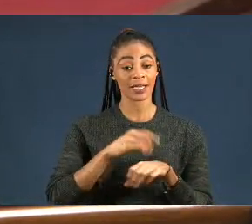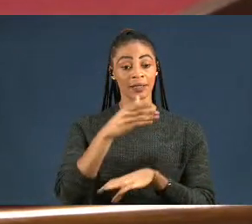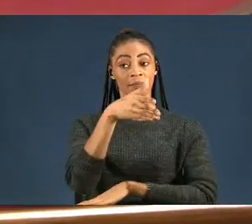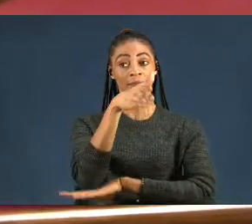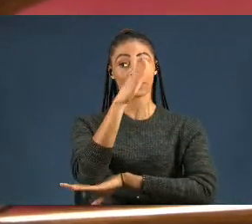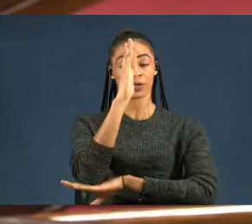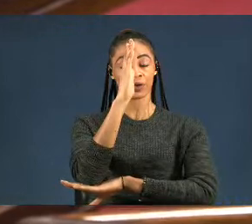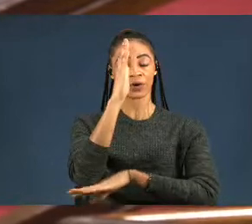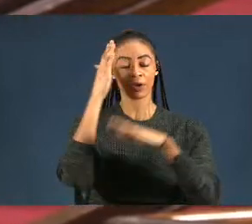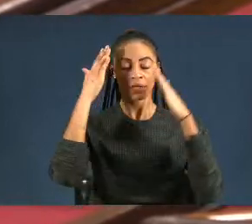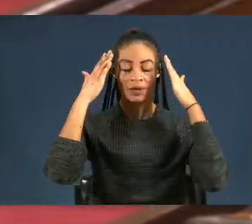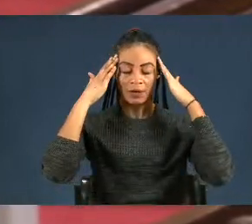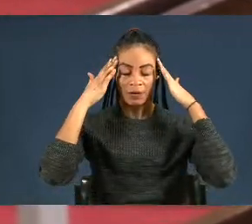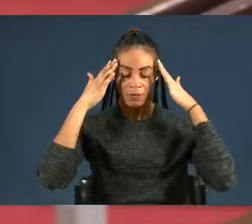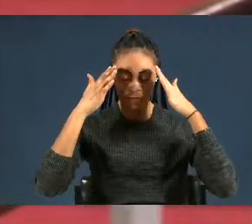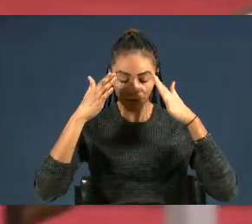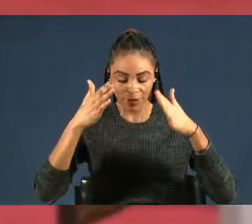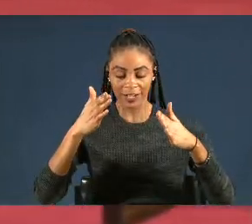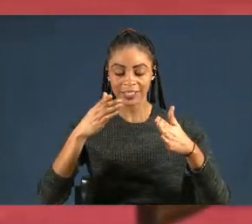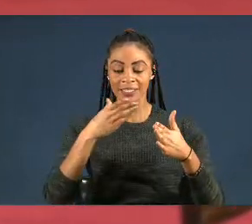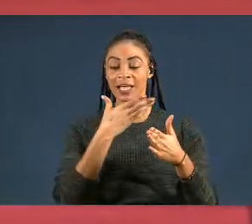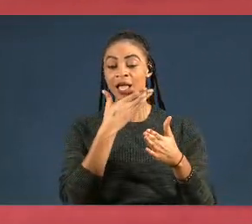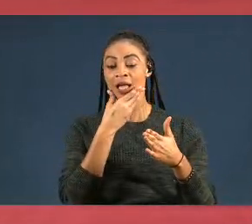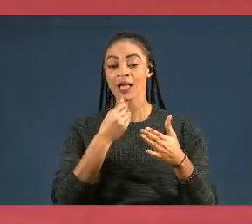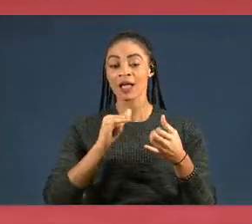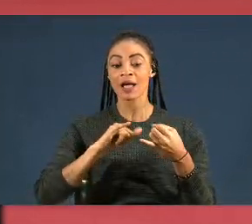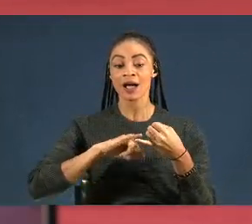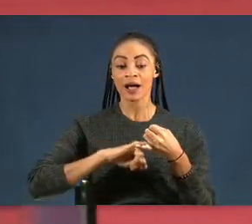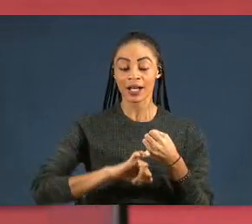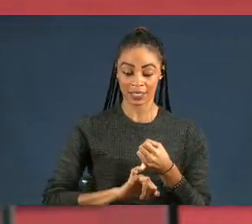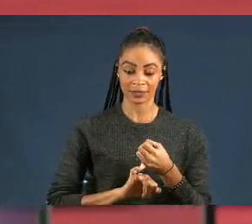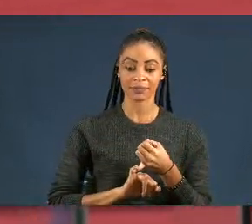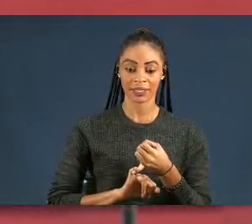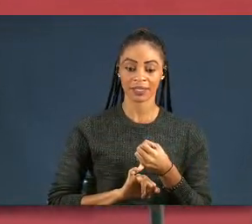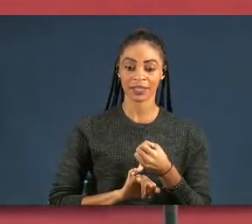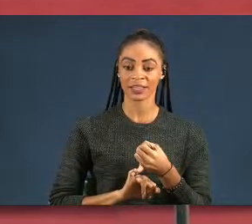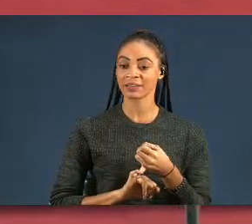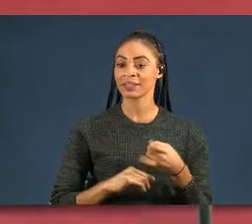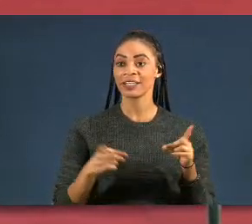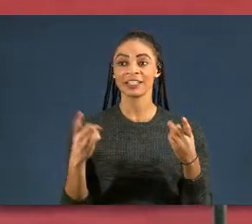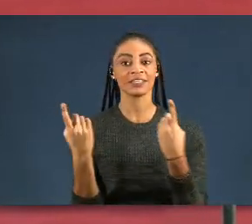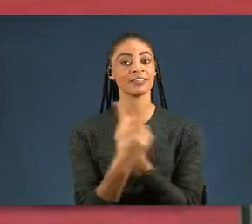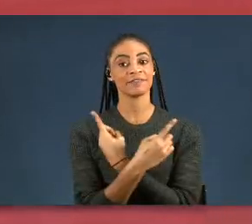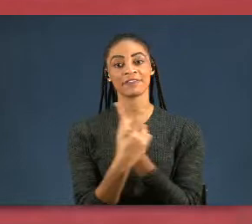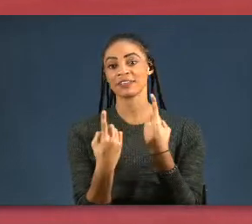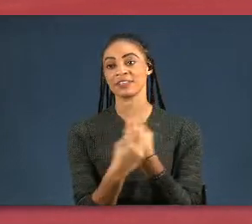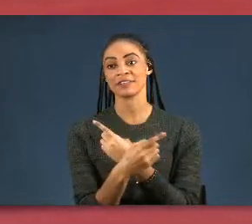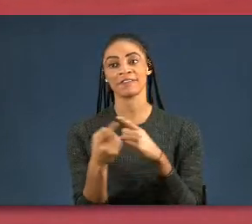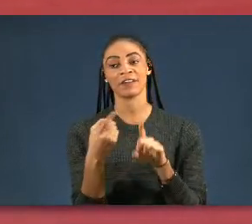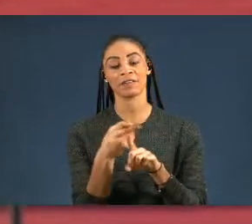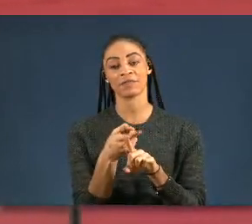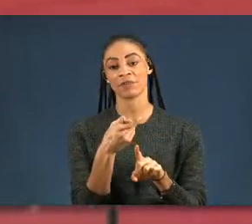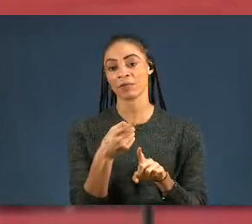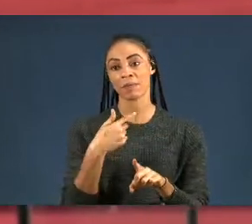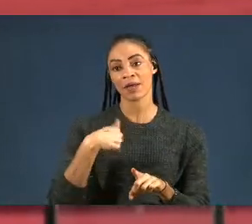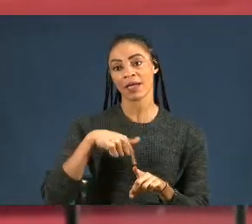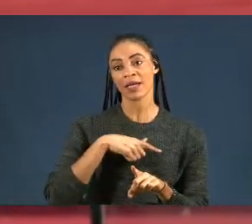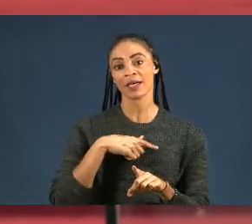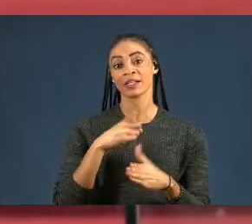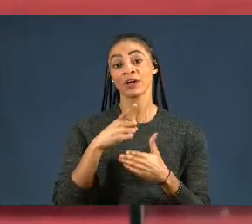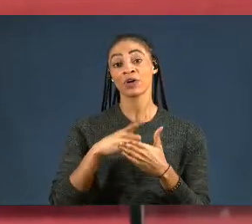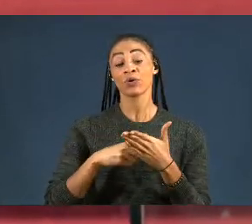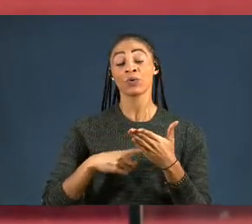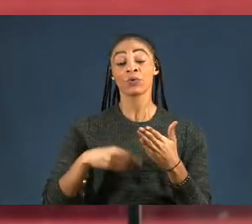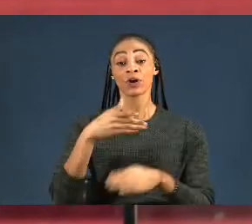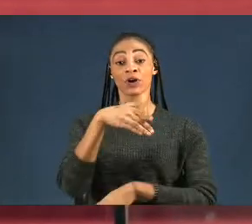not see them the way we see them. God does not look at what they have, what they don't have. What God looks at is that you